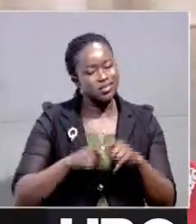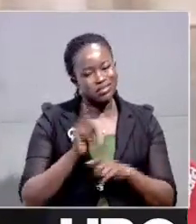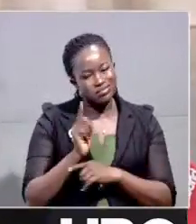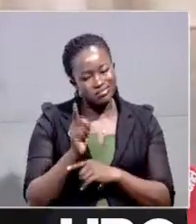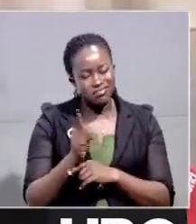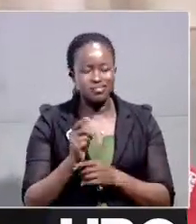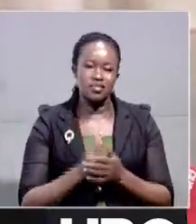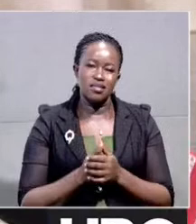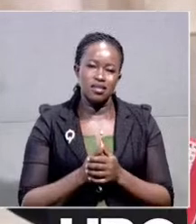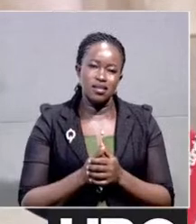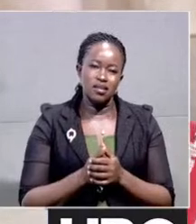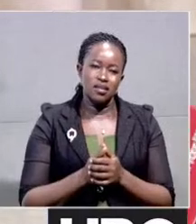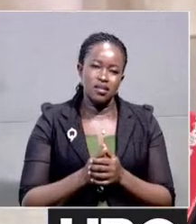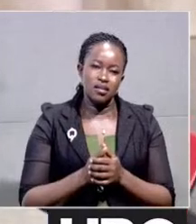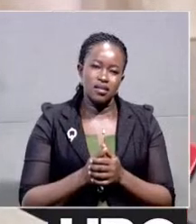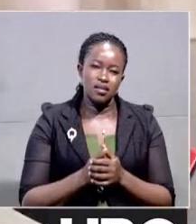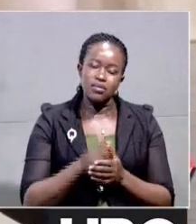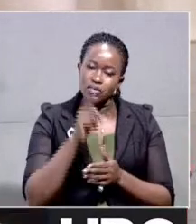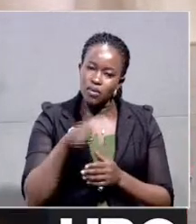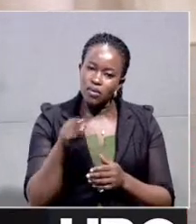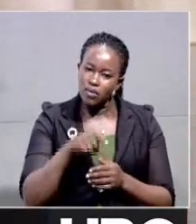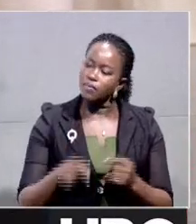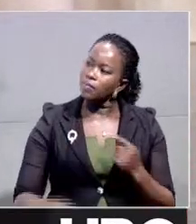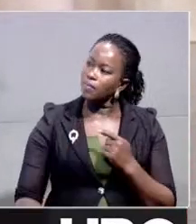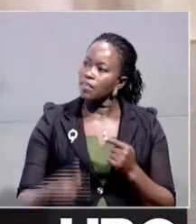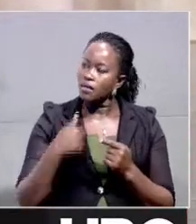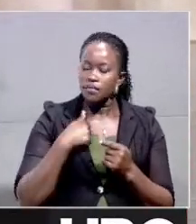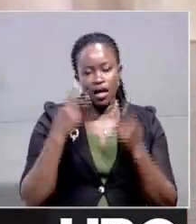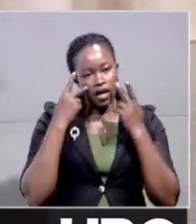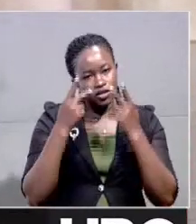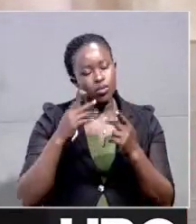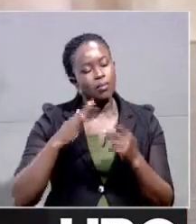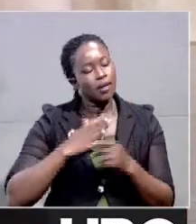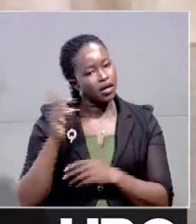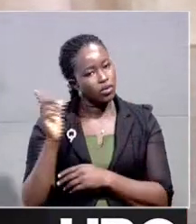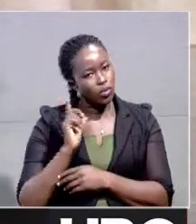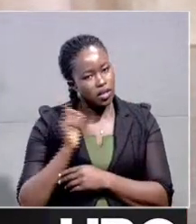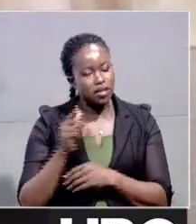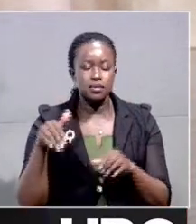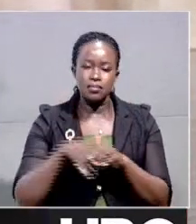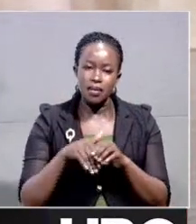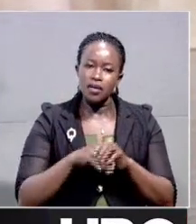When I saw my colleague members of parliament